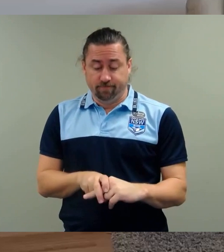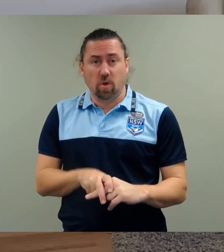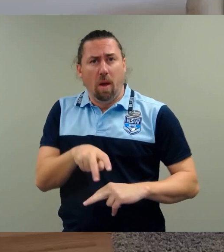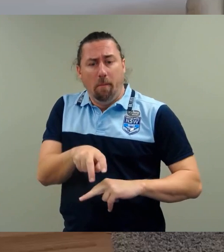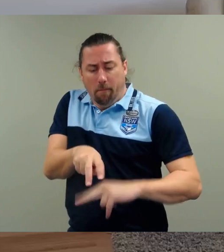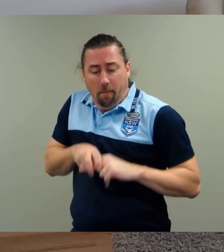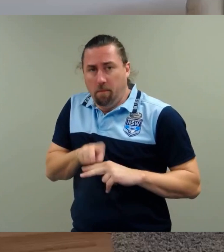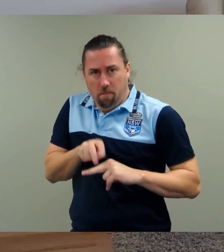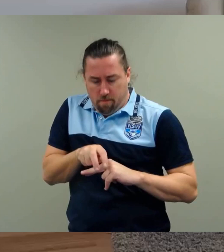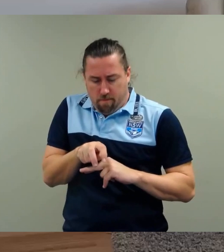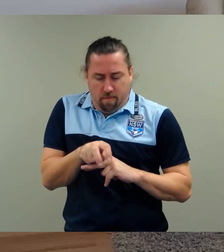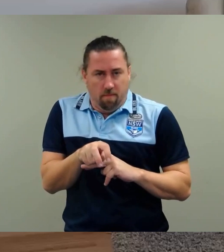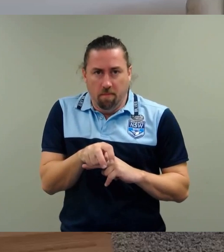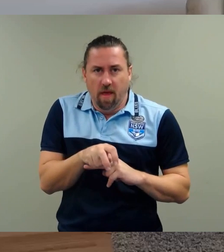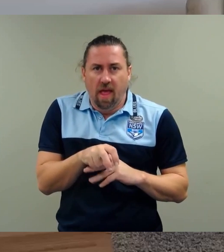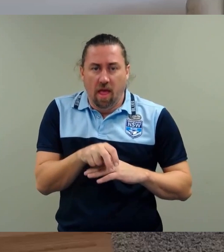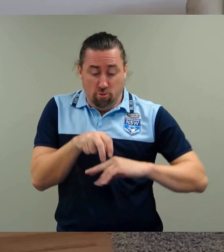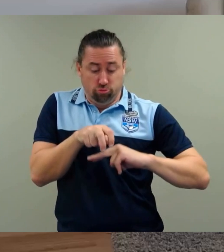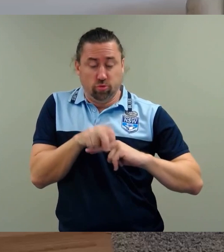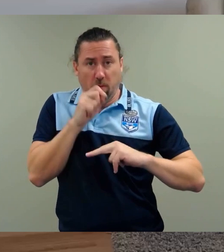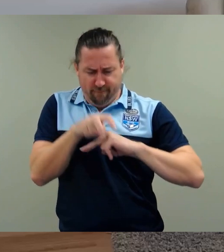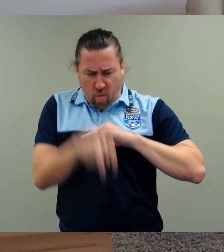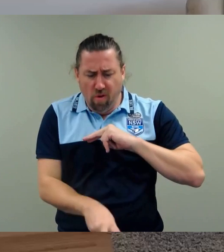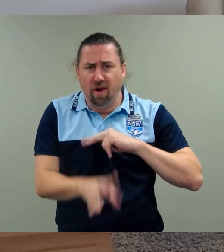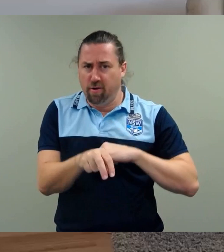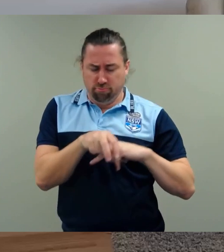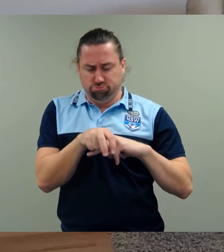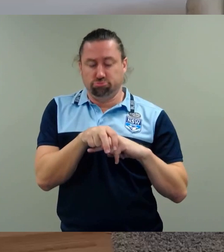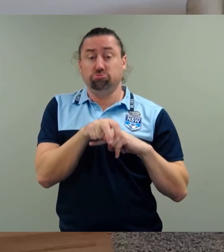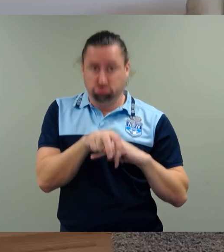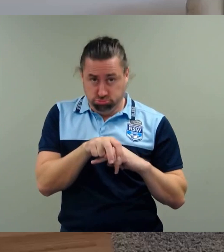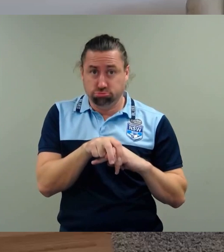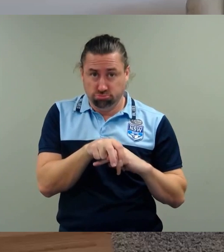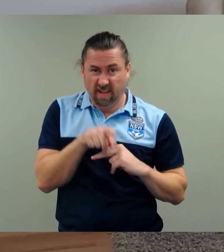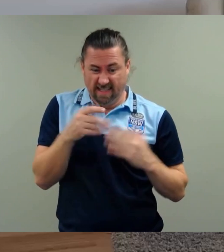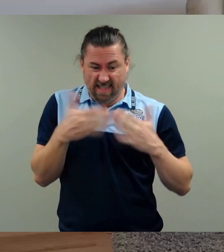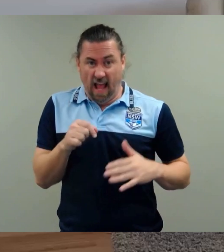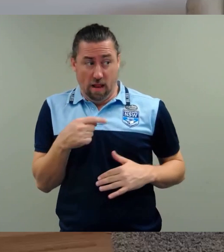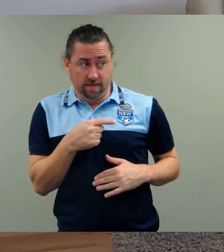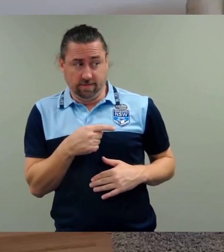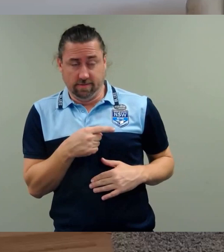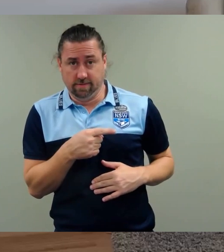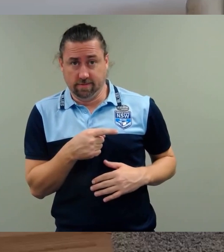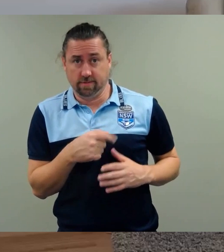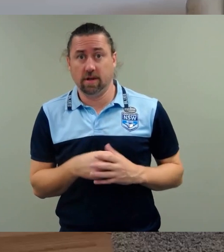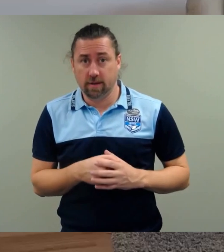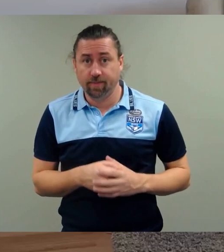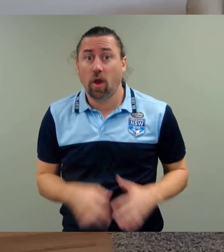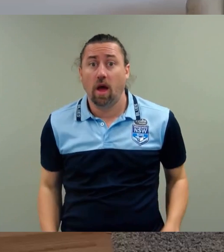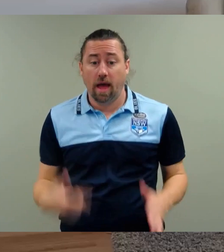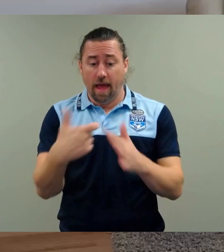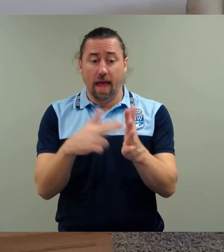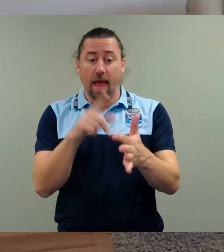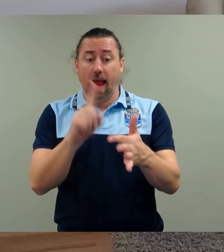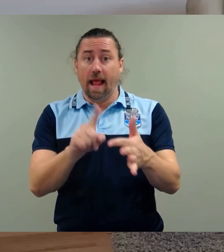but wriggle down towards the edge until your bottom is almost off the chair. This is your starting position. Your